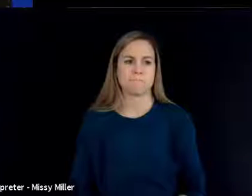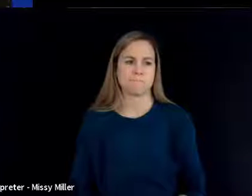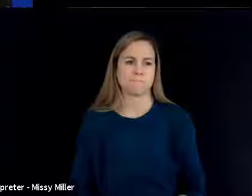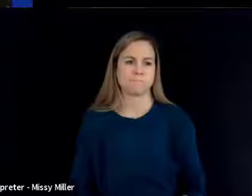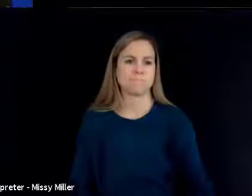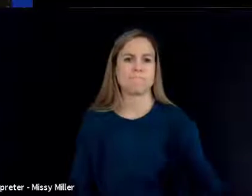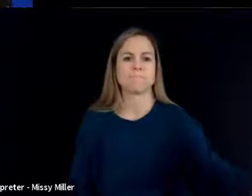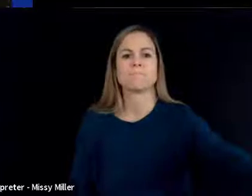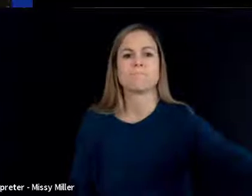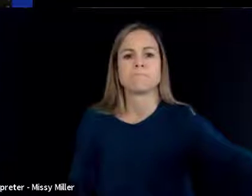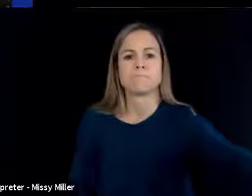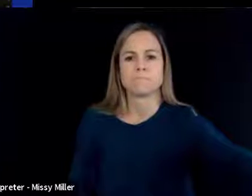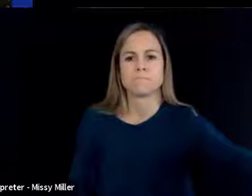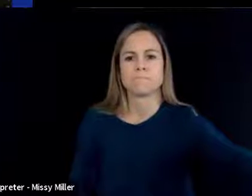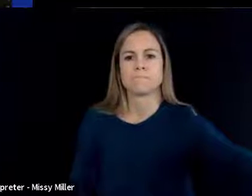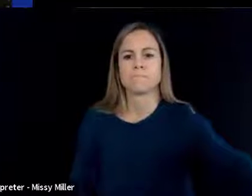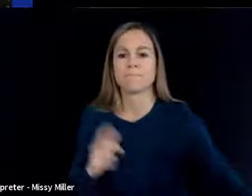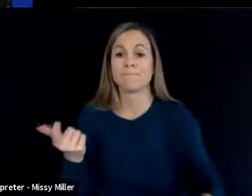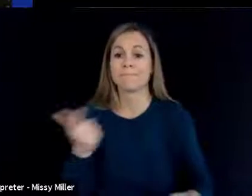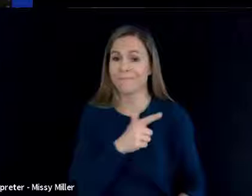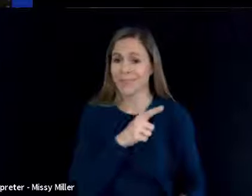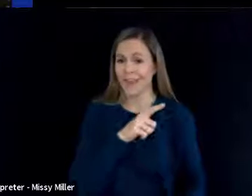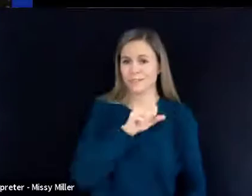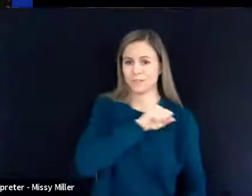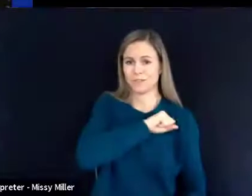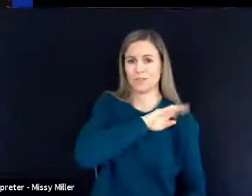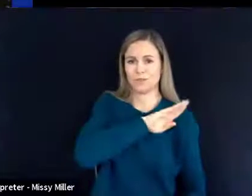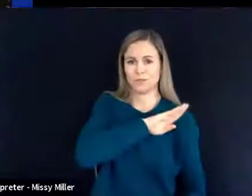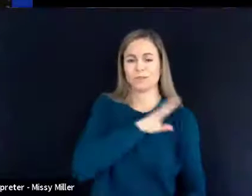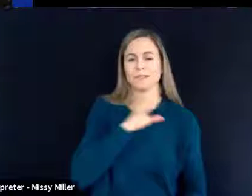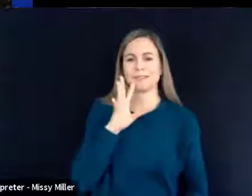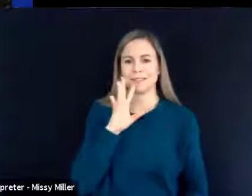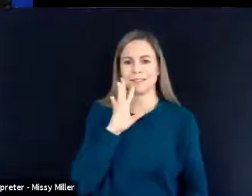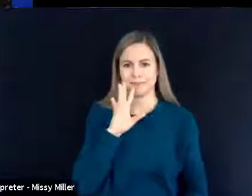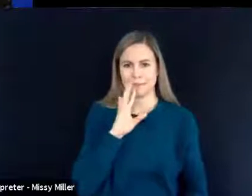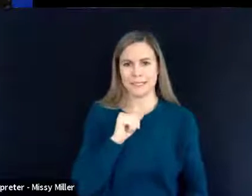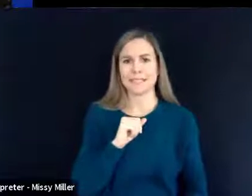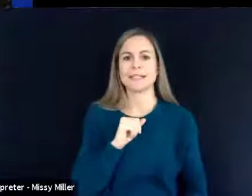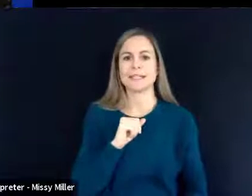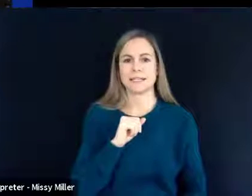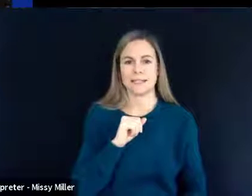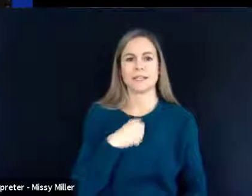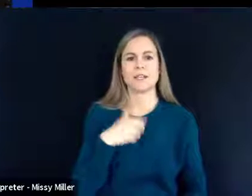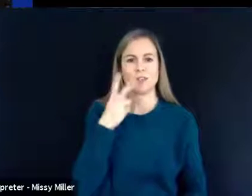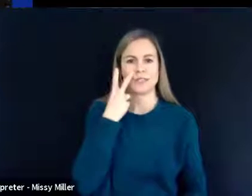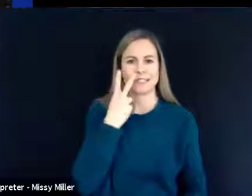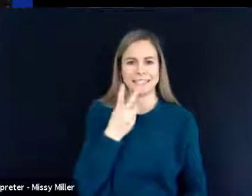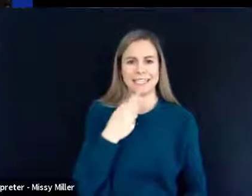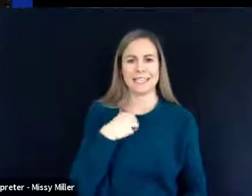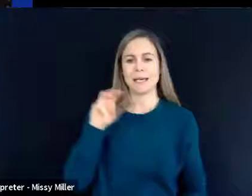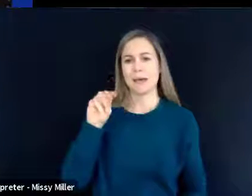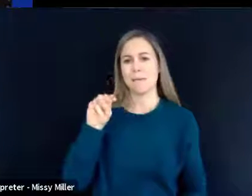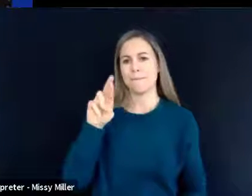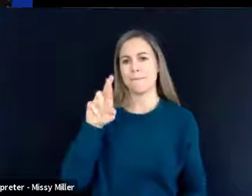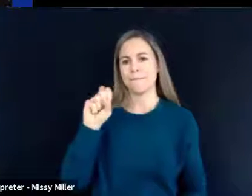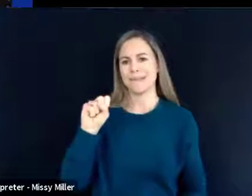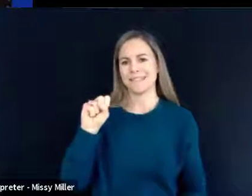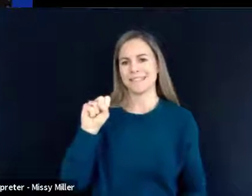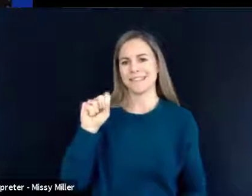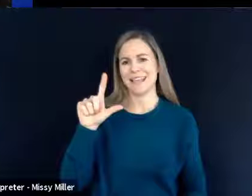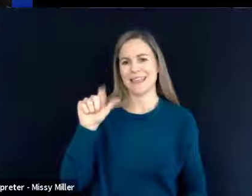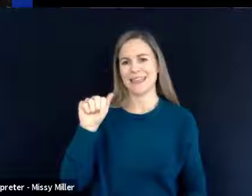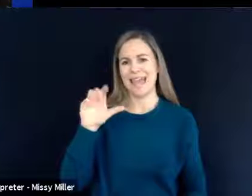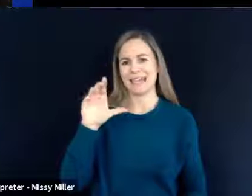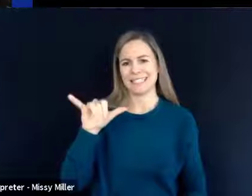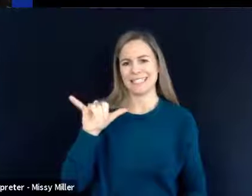Susan? Thank you. This is Miss Lacey, the Purple Princess, from the previous slide